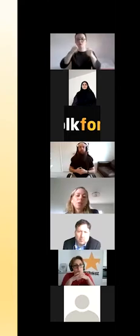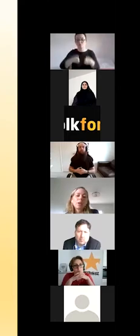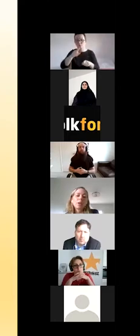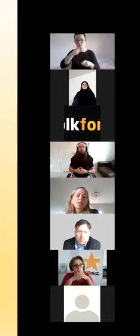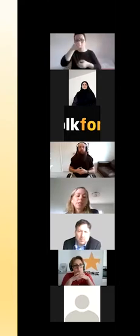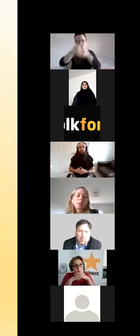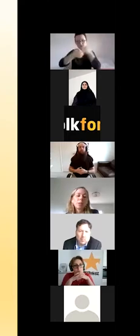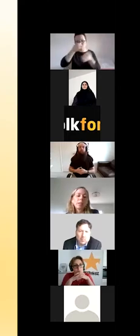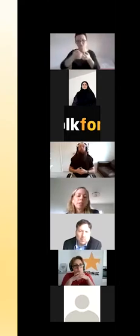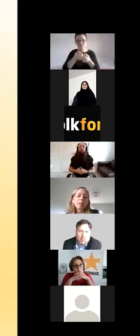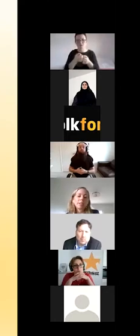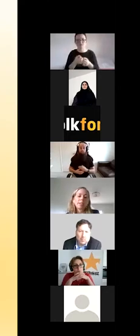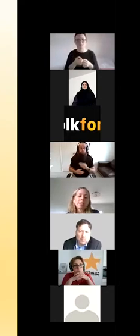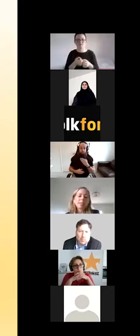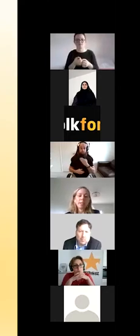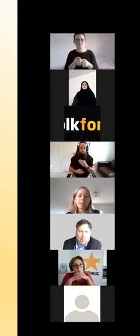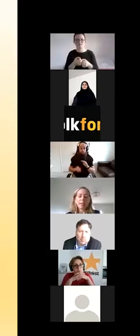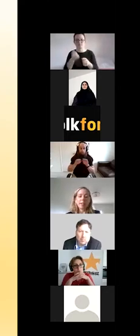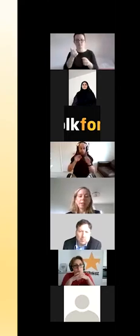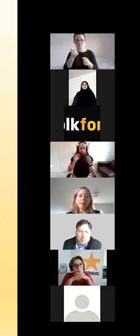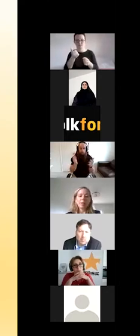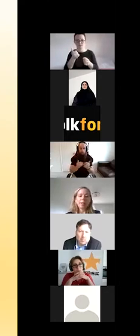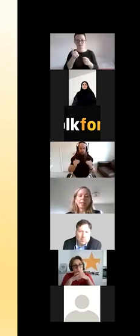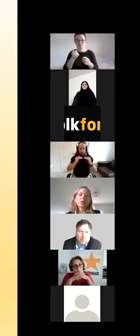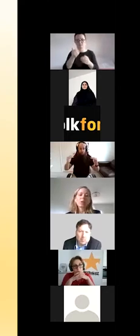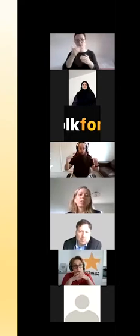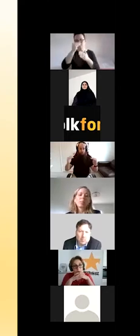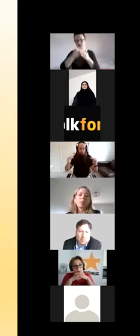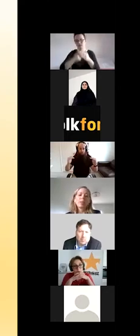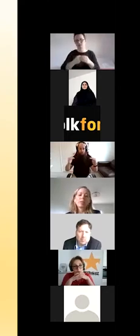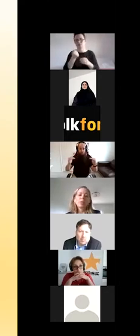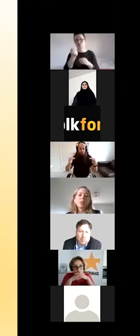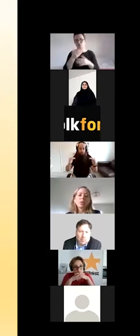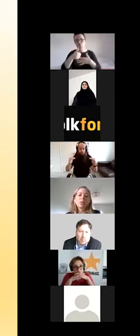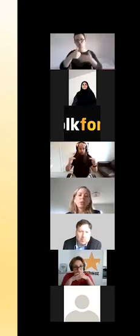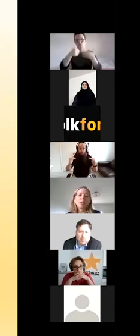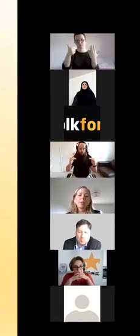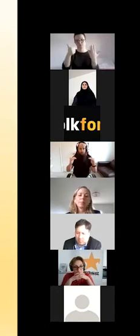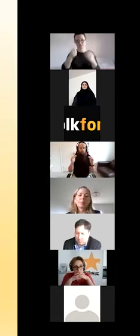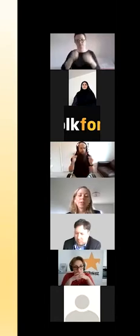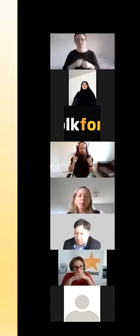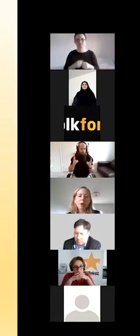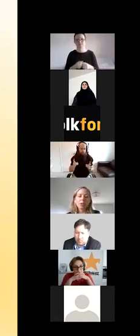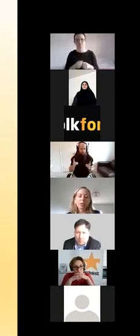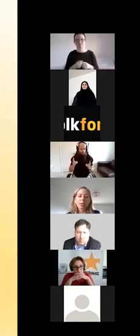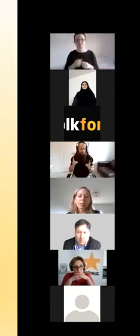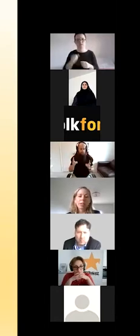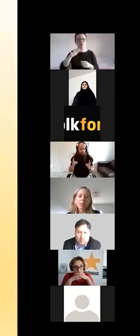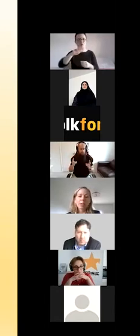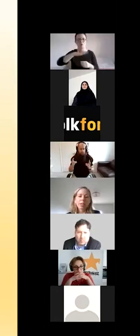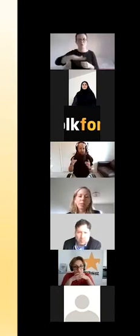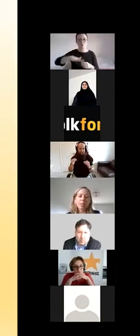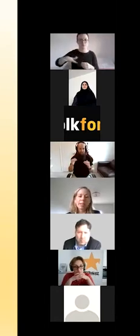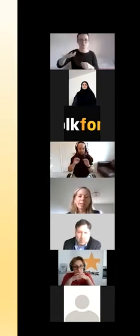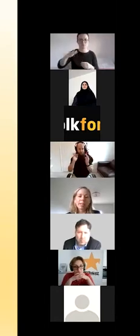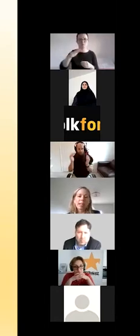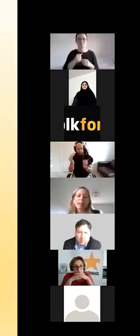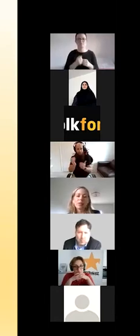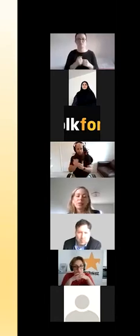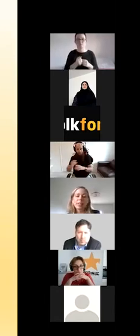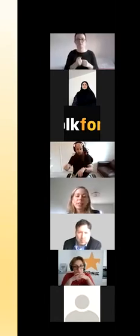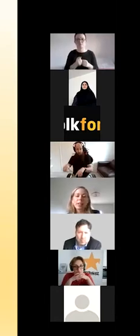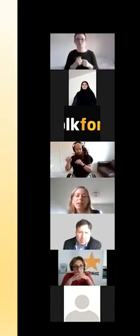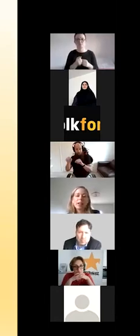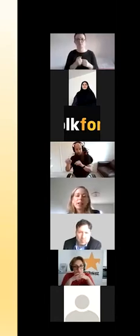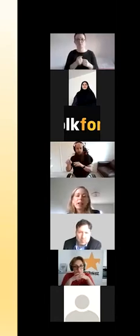So at the global level, and that is a finding also that applies, of course, to the Bosnian context, but that is the lack